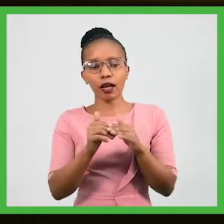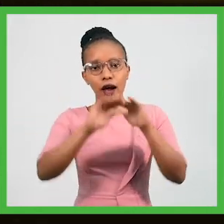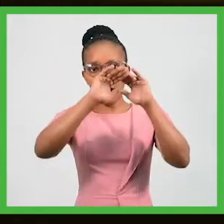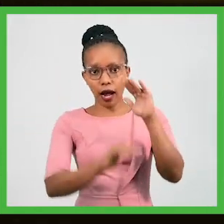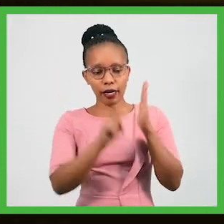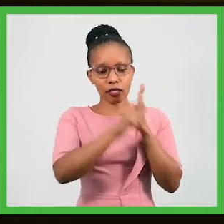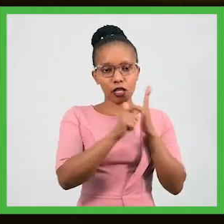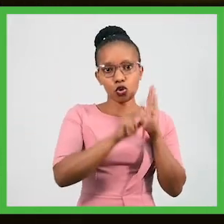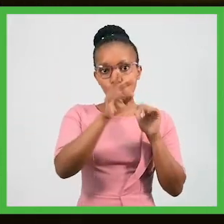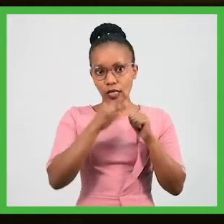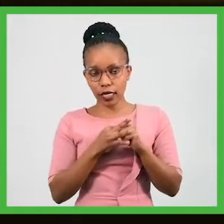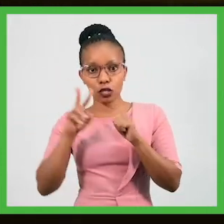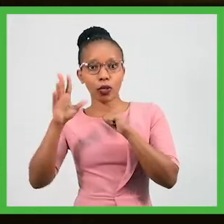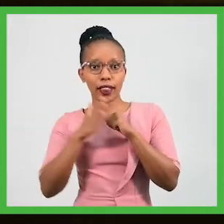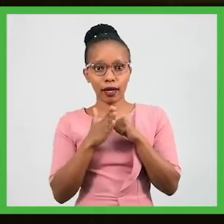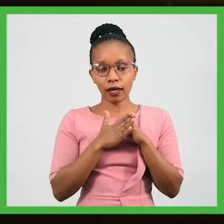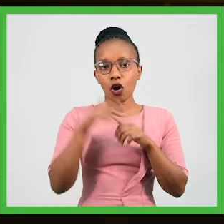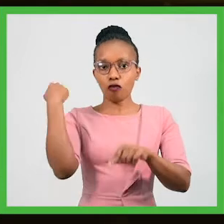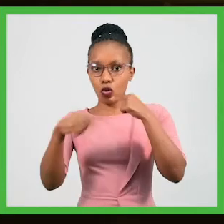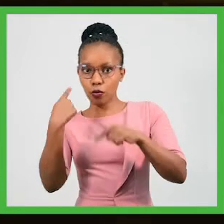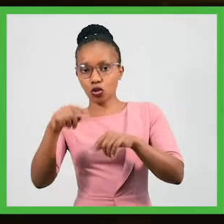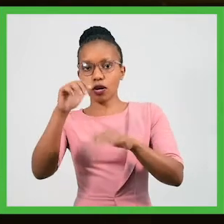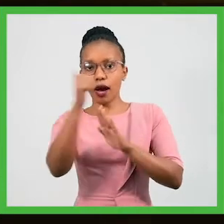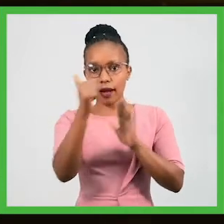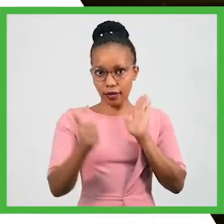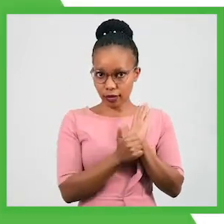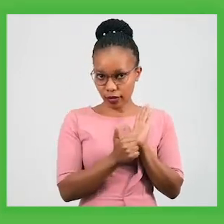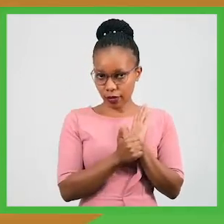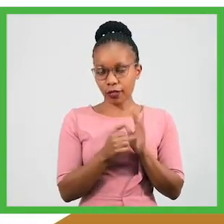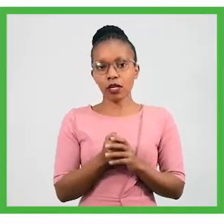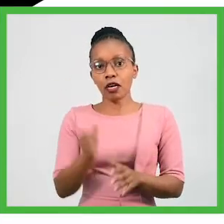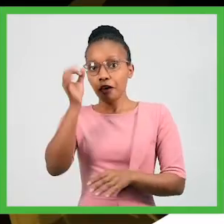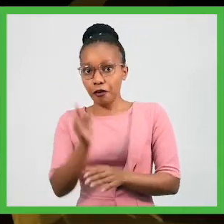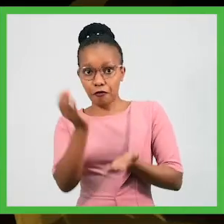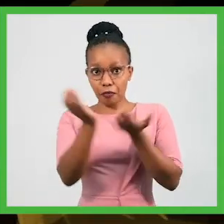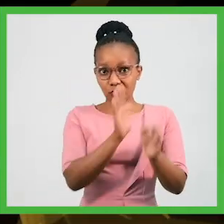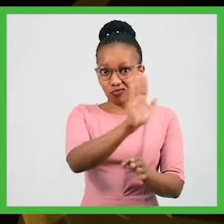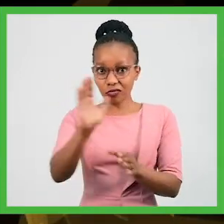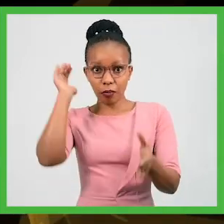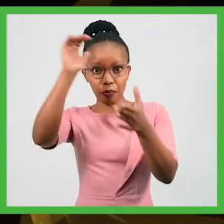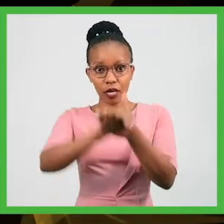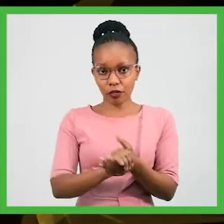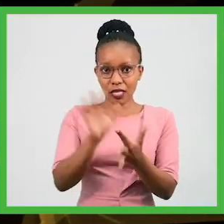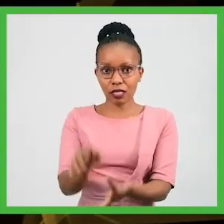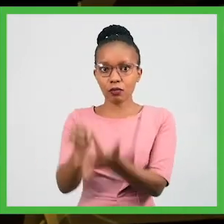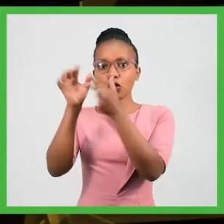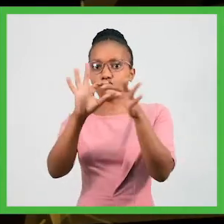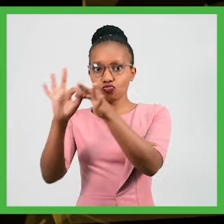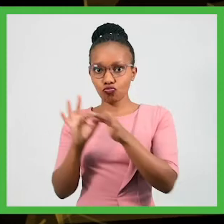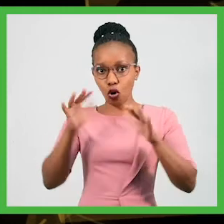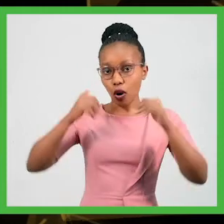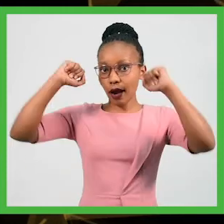Sections 28 and 29 of the Competition Act, respectively. If as a business you believe that particular collaborations or